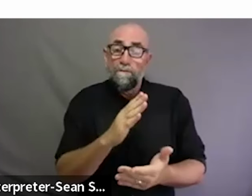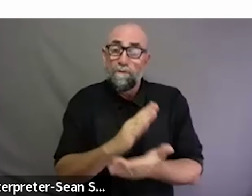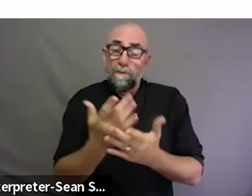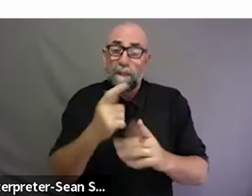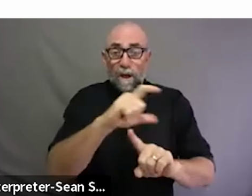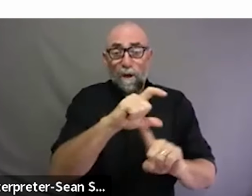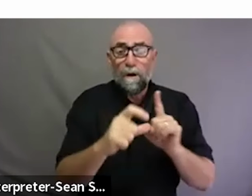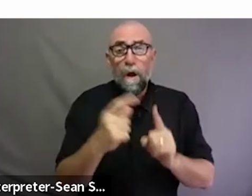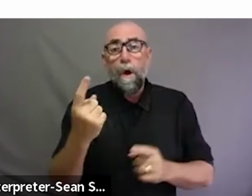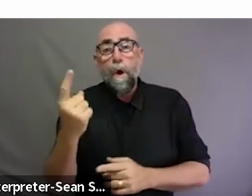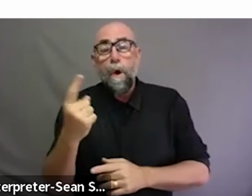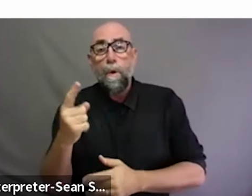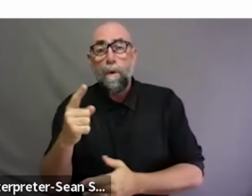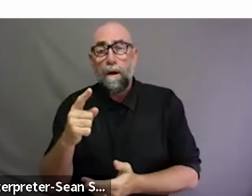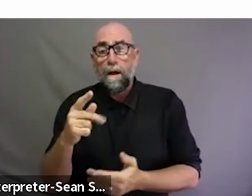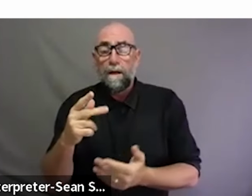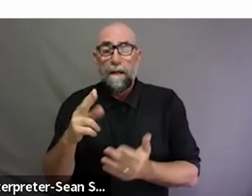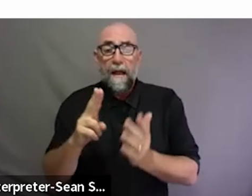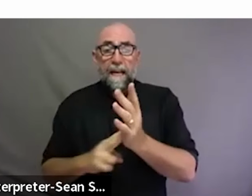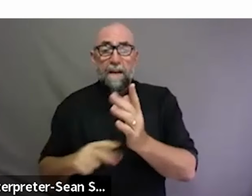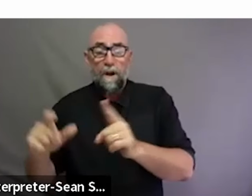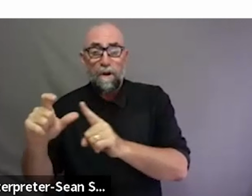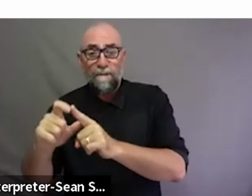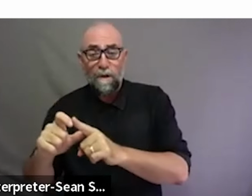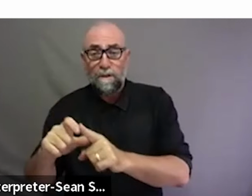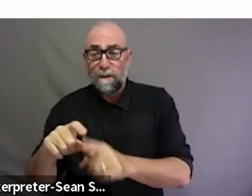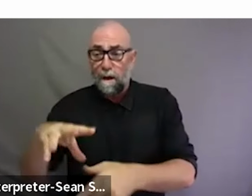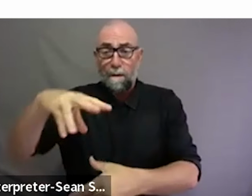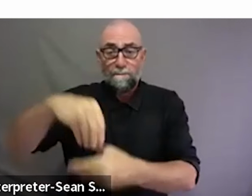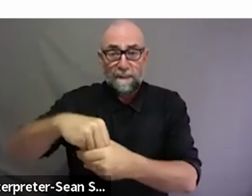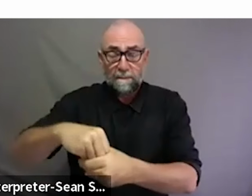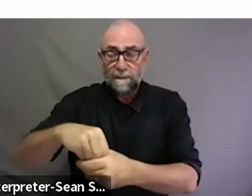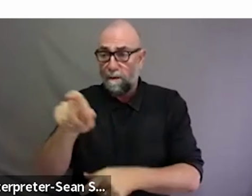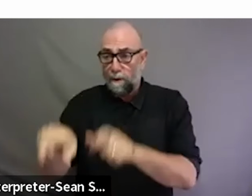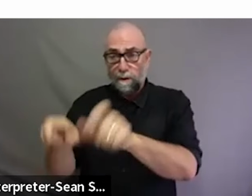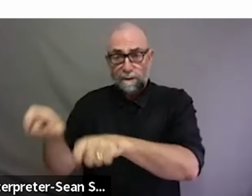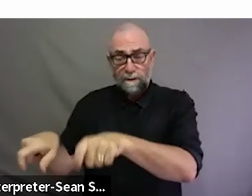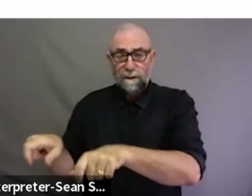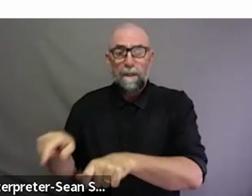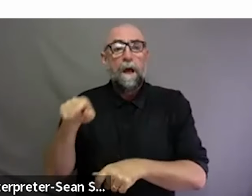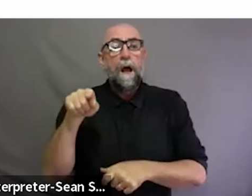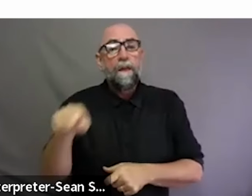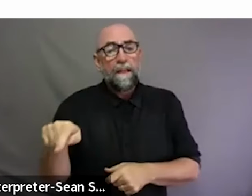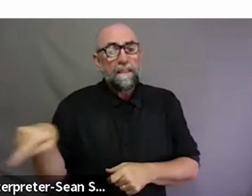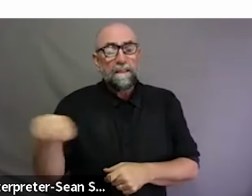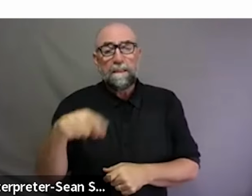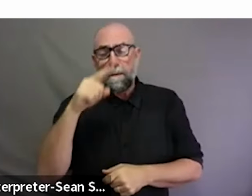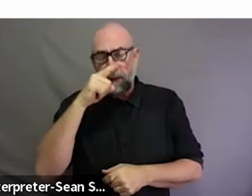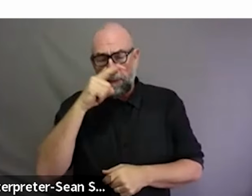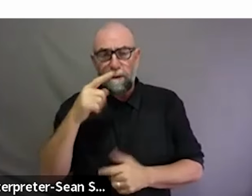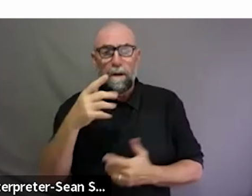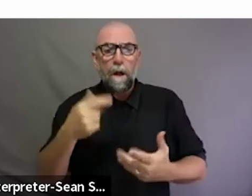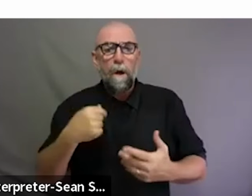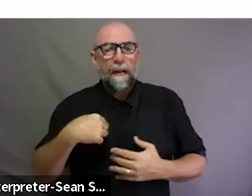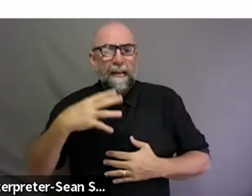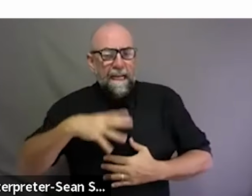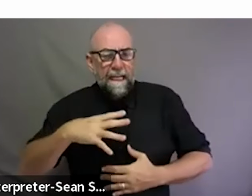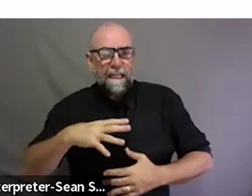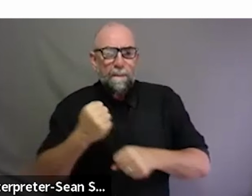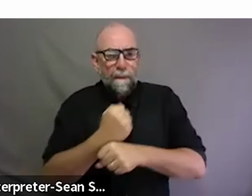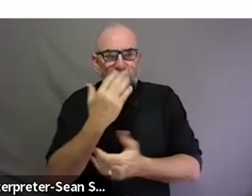participants looking at these recommendations. I'd simply have to reiterate that all or at least many are indicators of